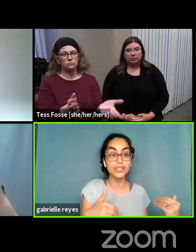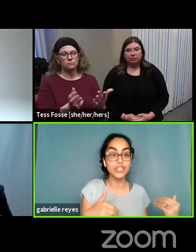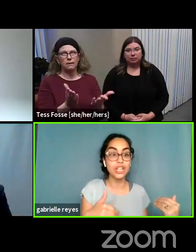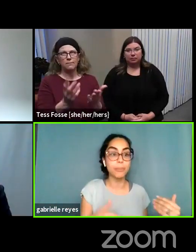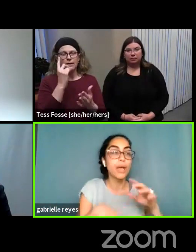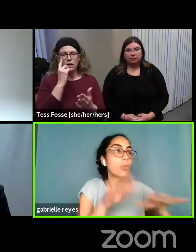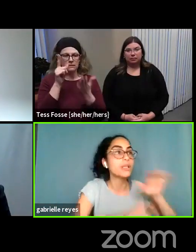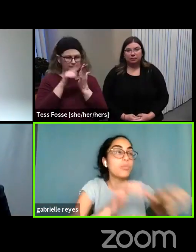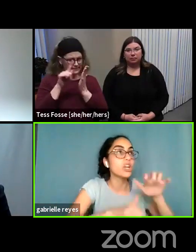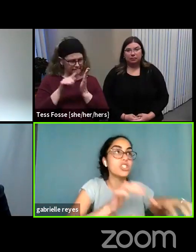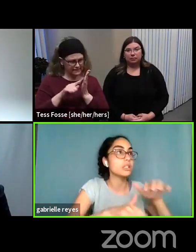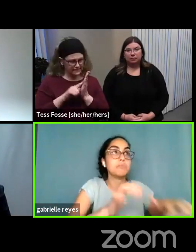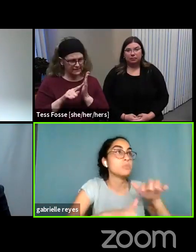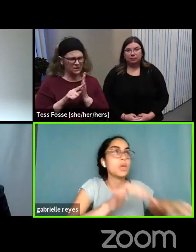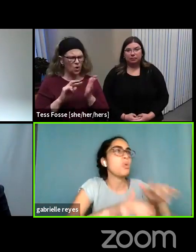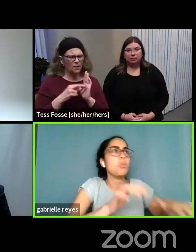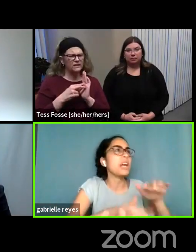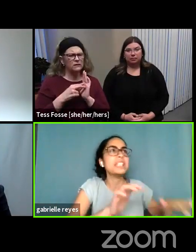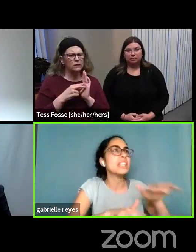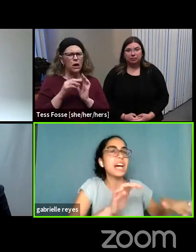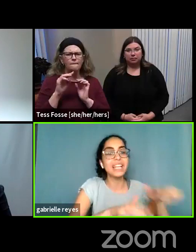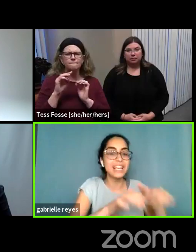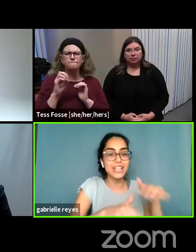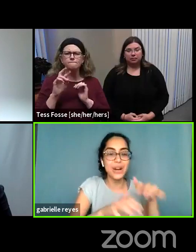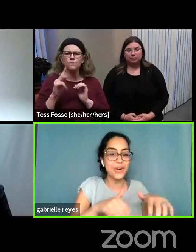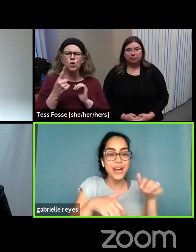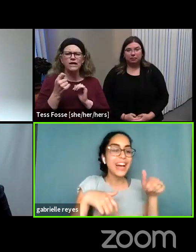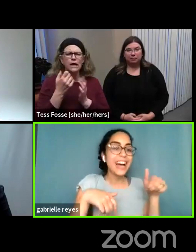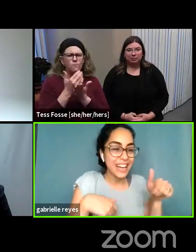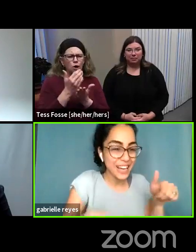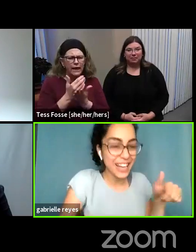be searching up, okay, what is mortgages? What is that?